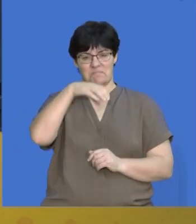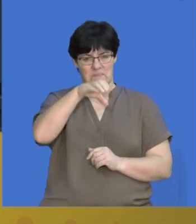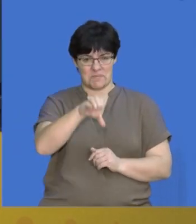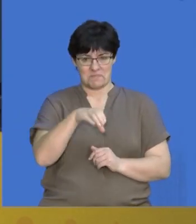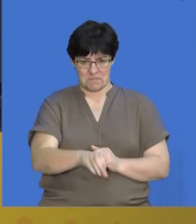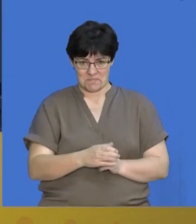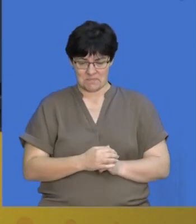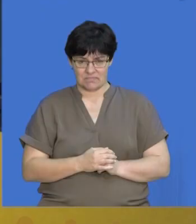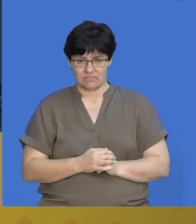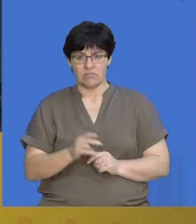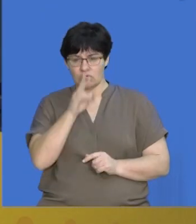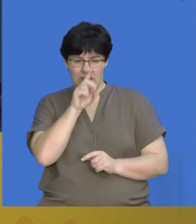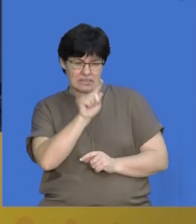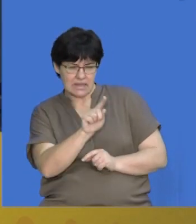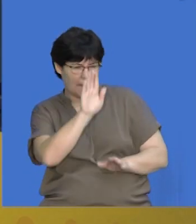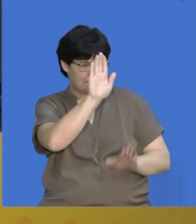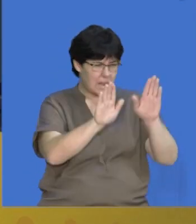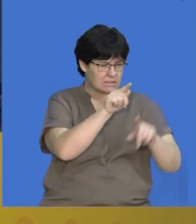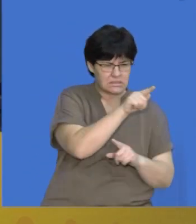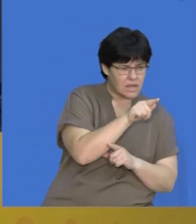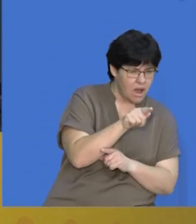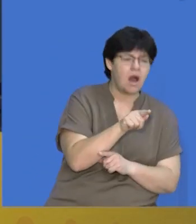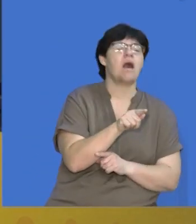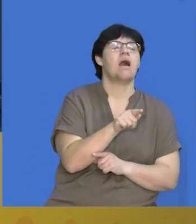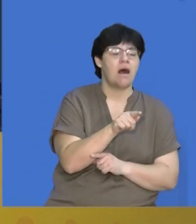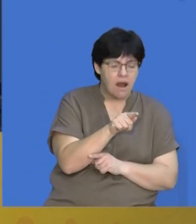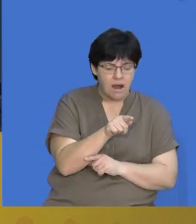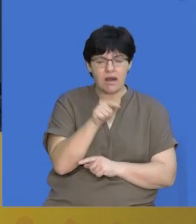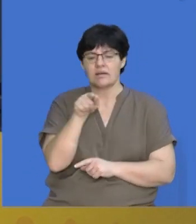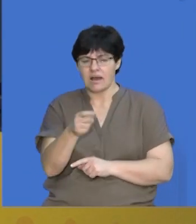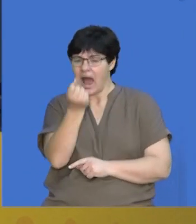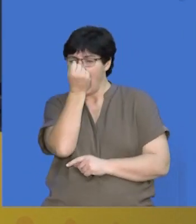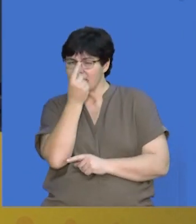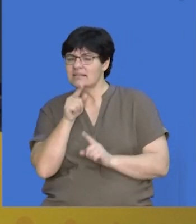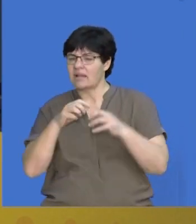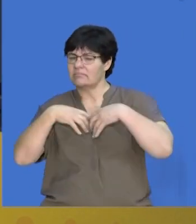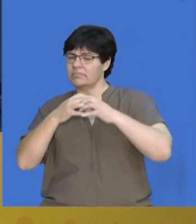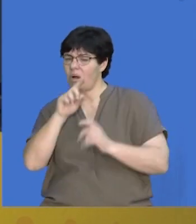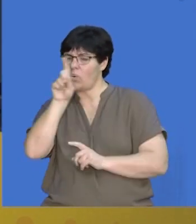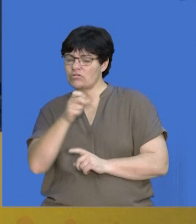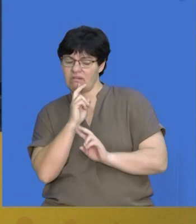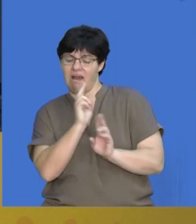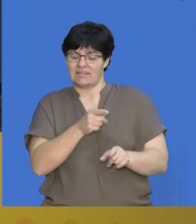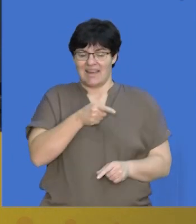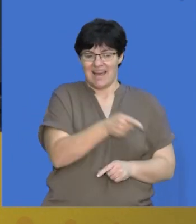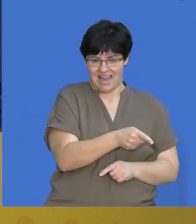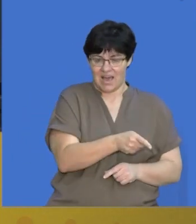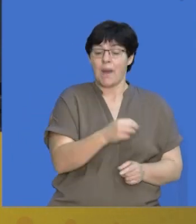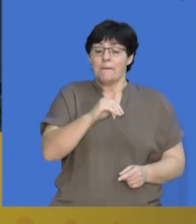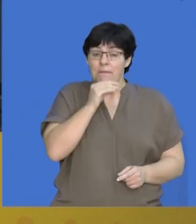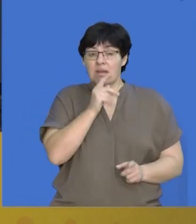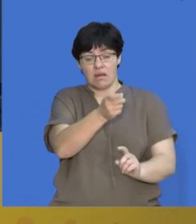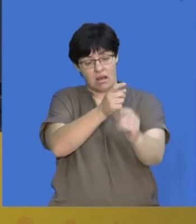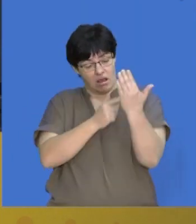to see patterns and understand how these questions are formulated so that your responses